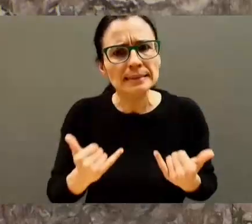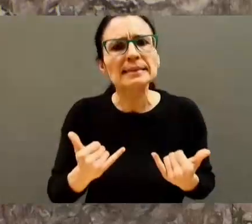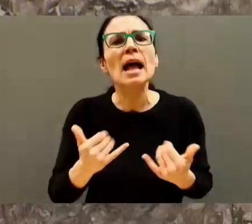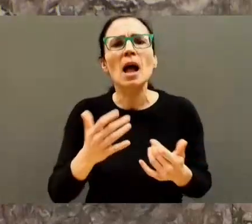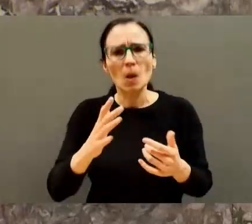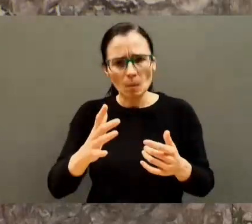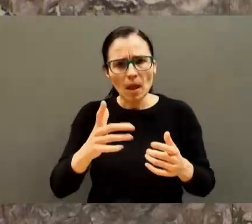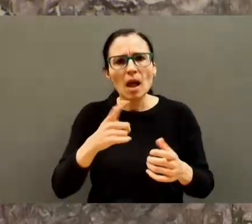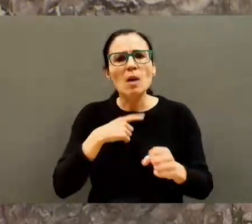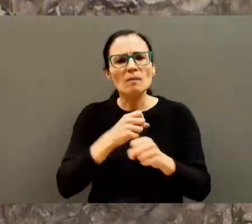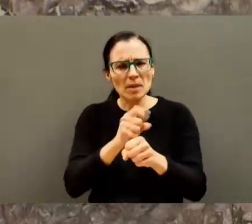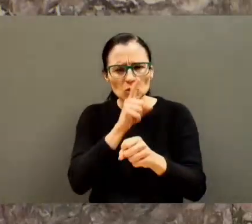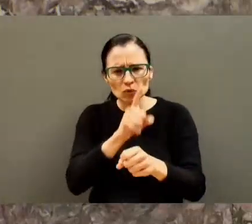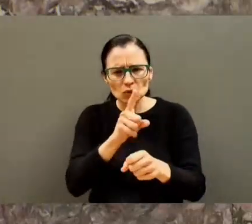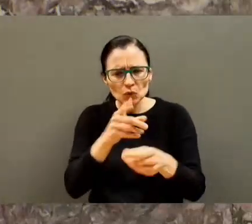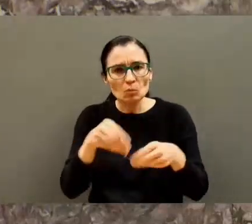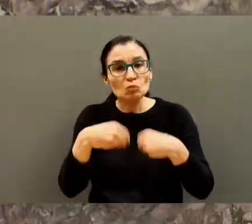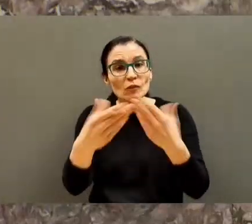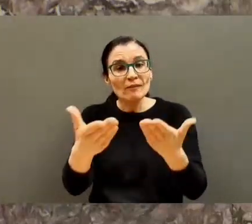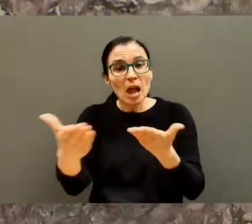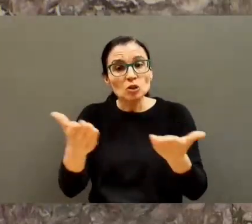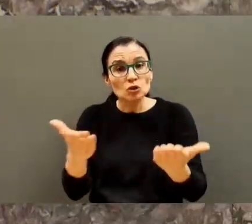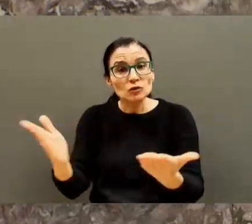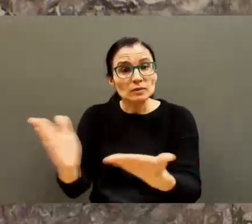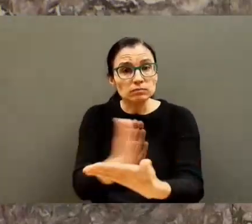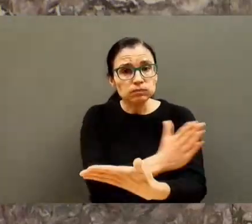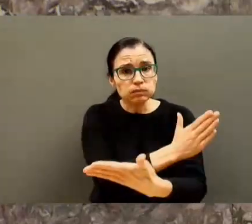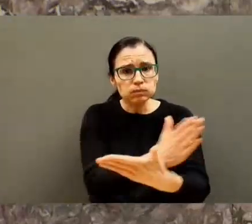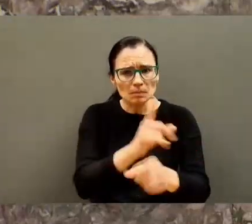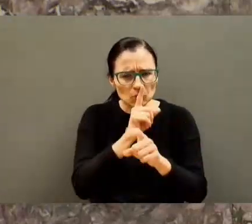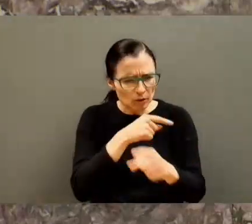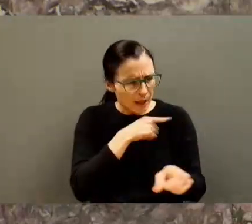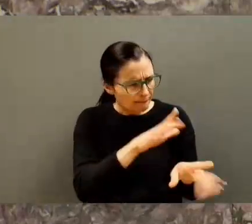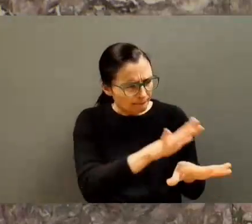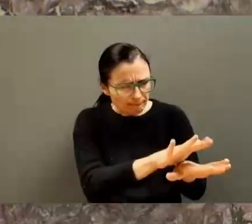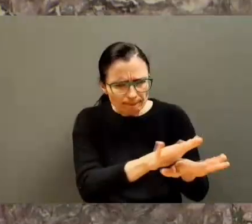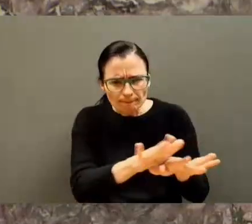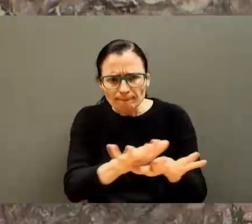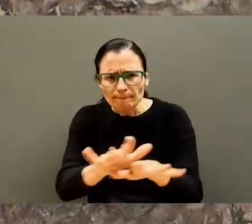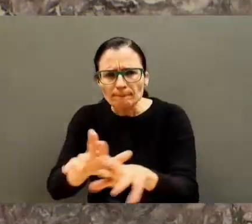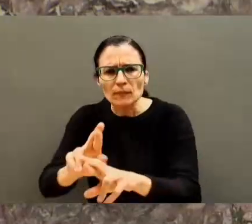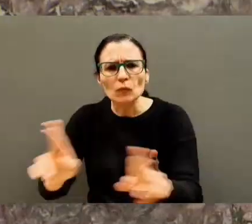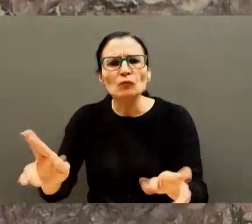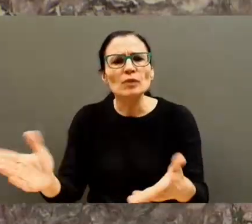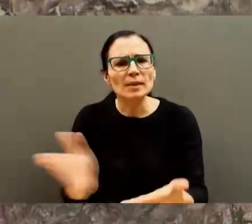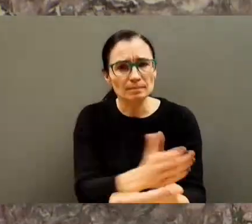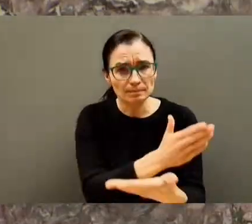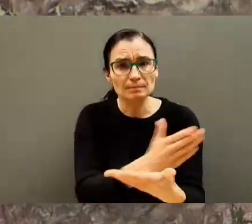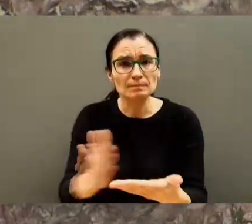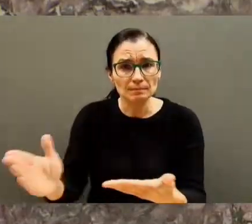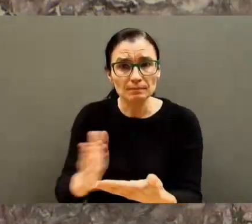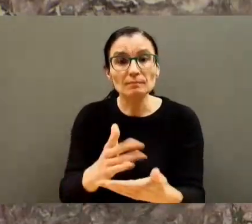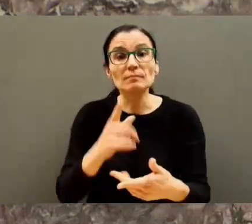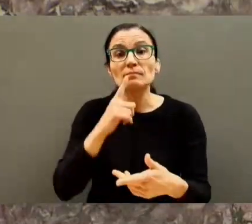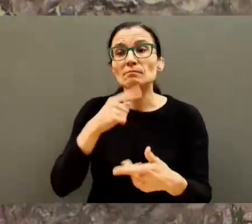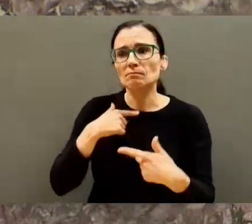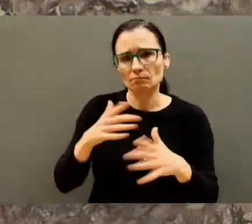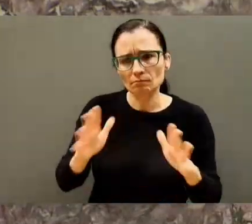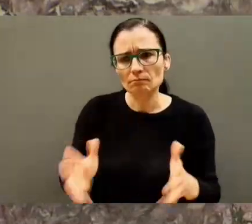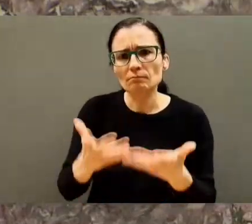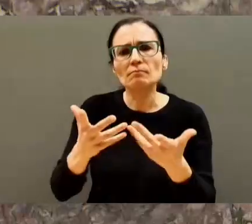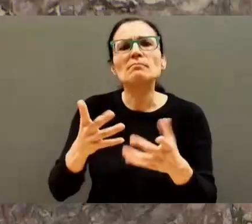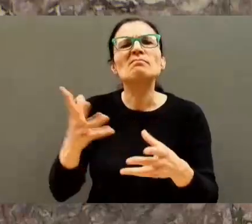just that, Mr. Speaker, whether it's bolstering the education that we're doing with children and youth, adding more